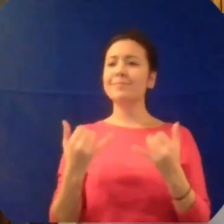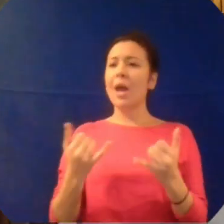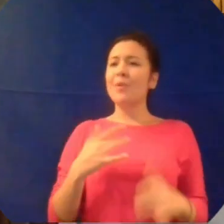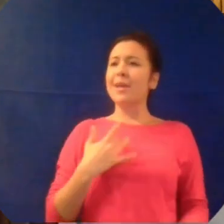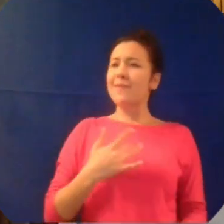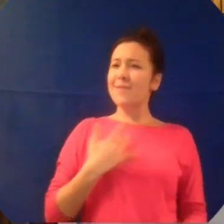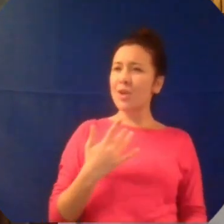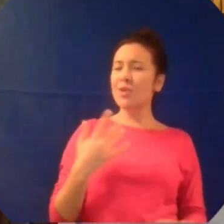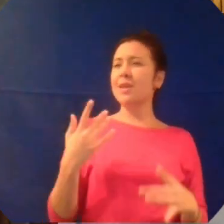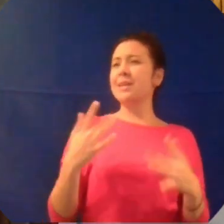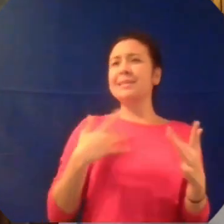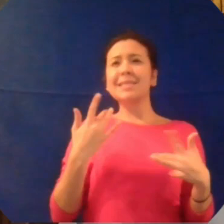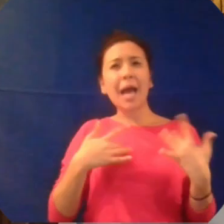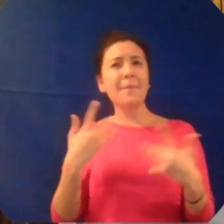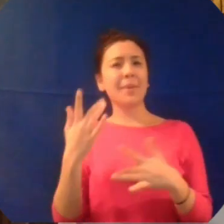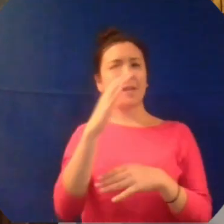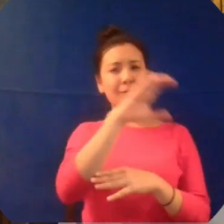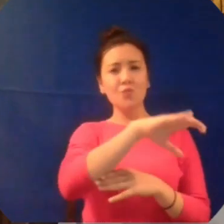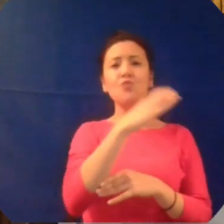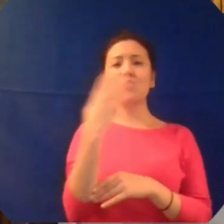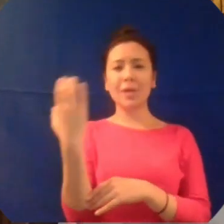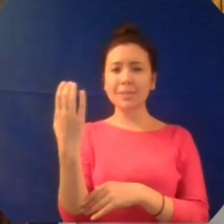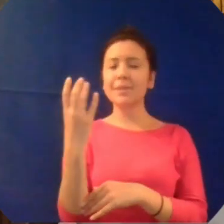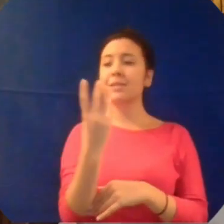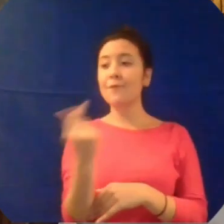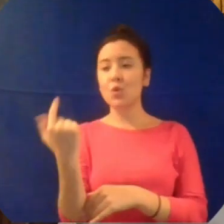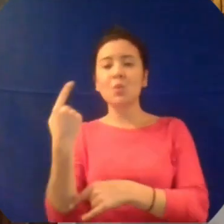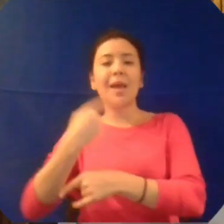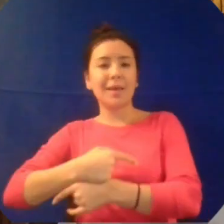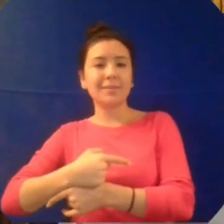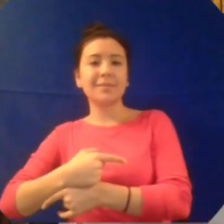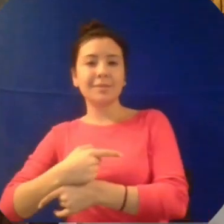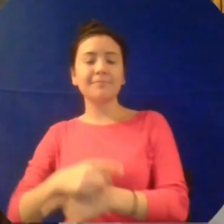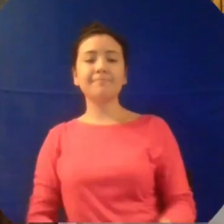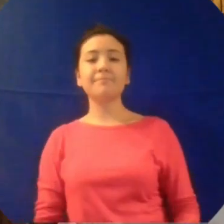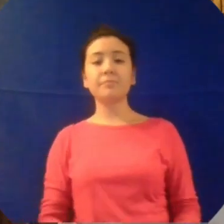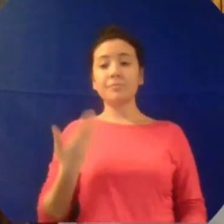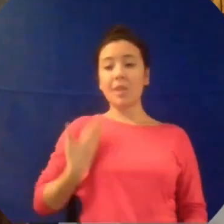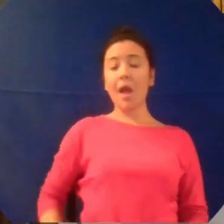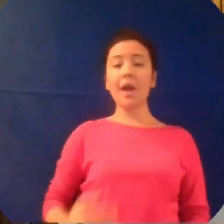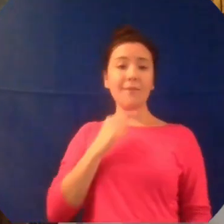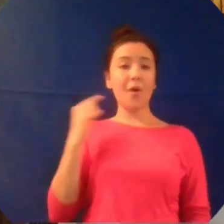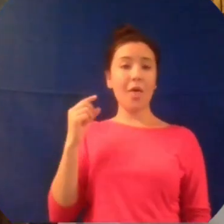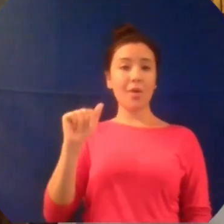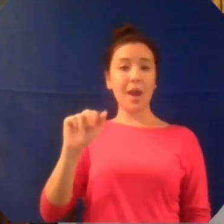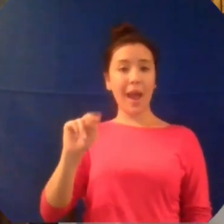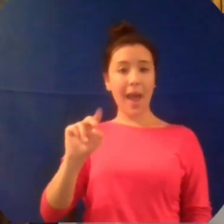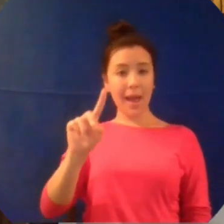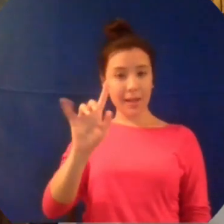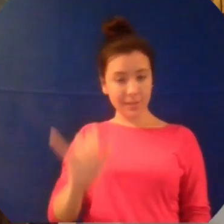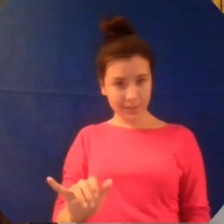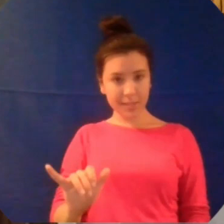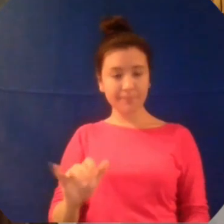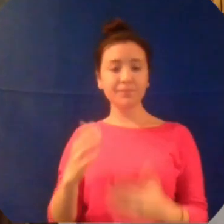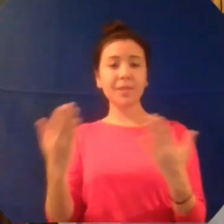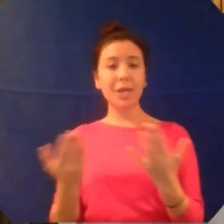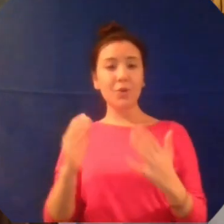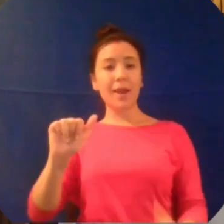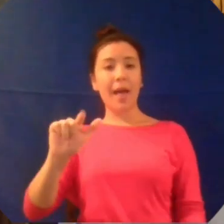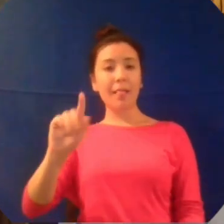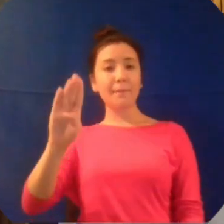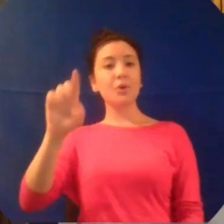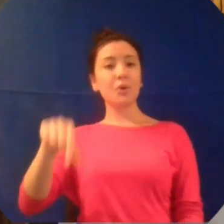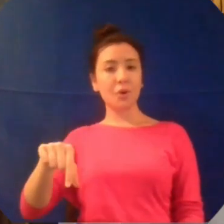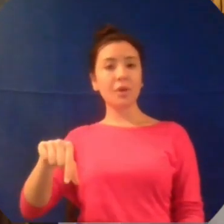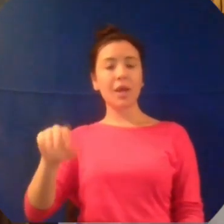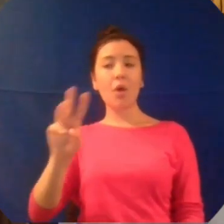the excitement of Christmas building now just a few days away. I am Father Andy Pavlik, the pastor of Our Lady of the Most Holy Rosary here